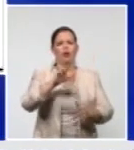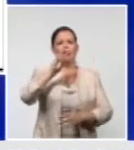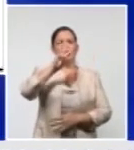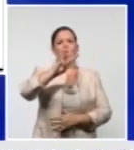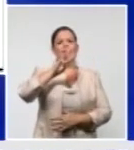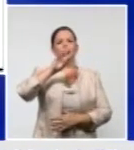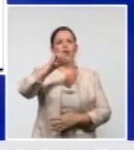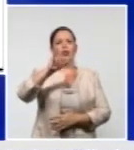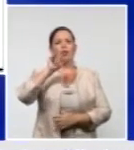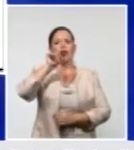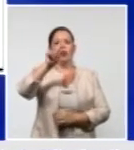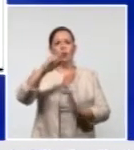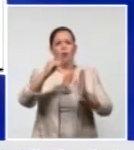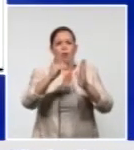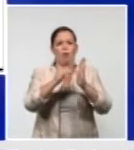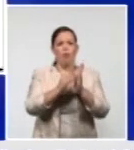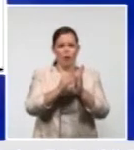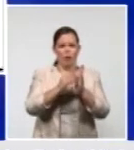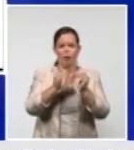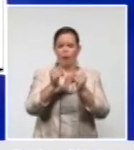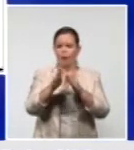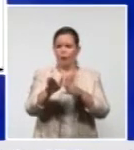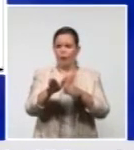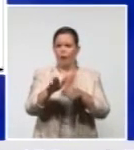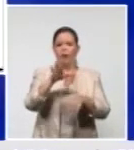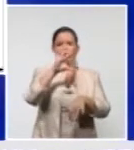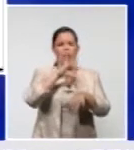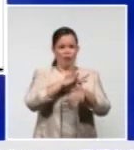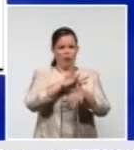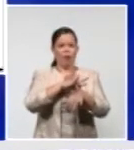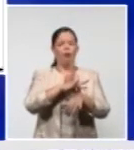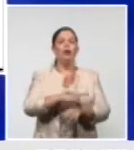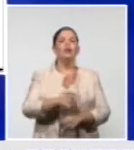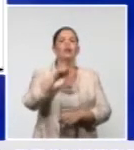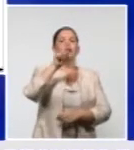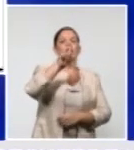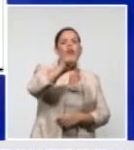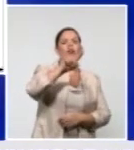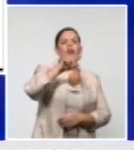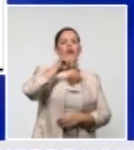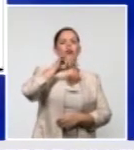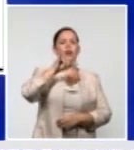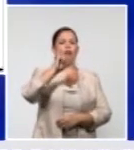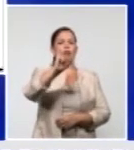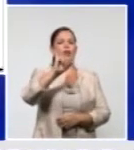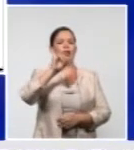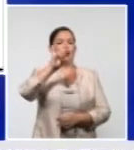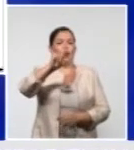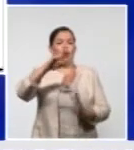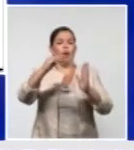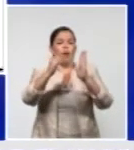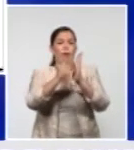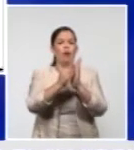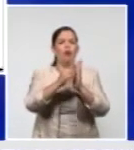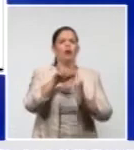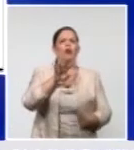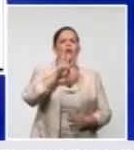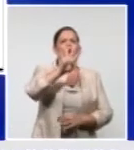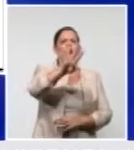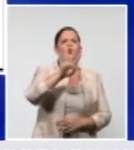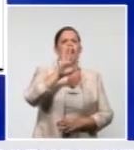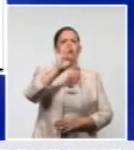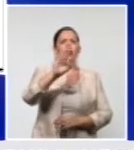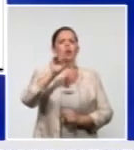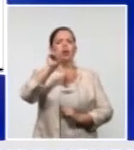169,481 COVID-19 fatalities. More than 1,000 people died of the virus in the US